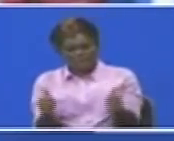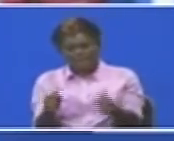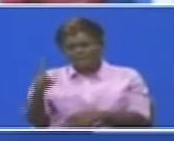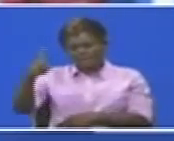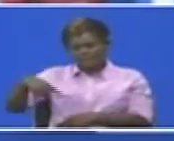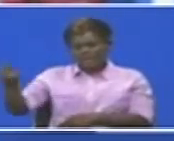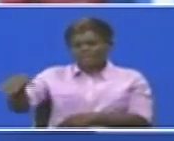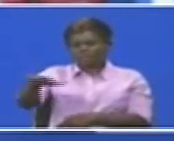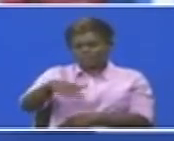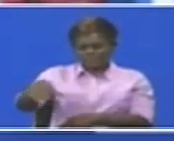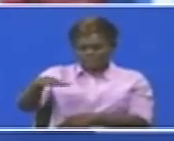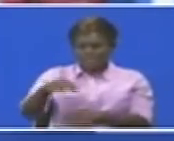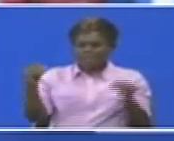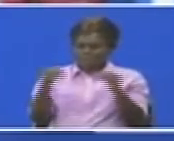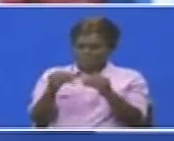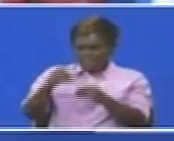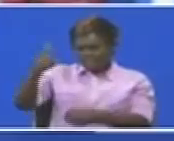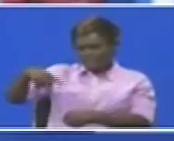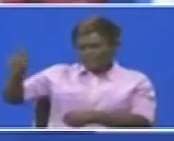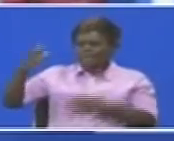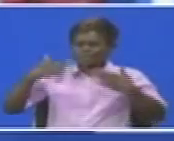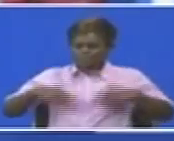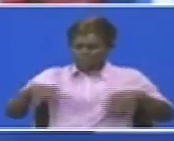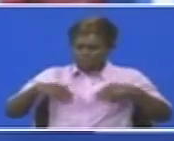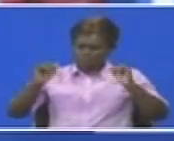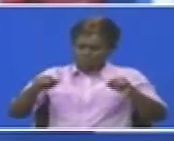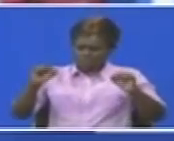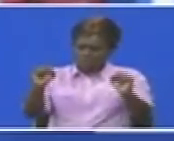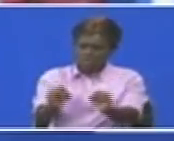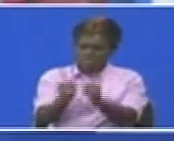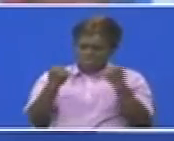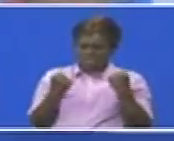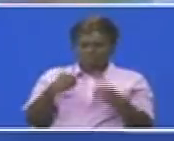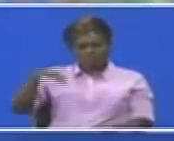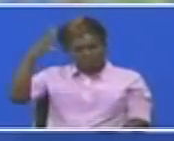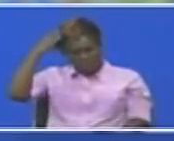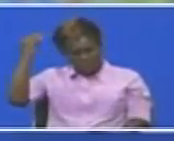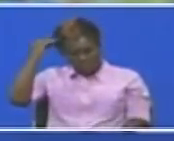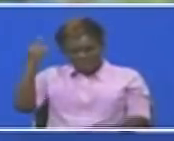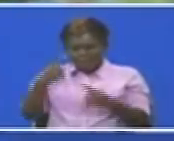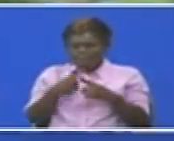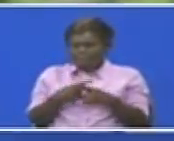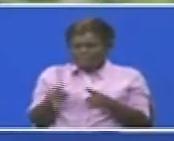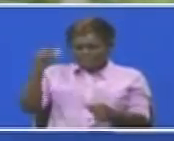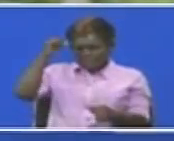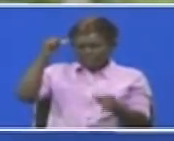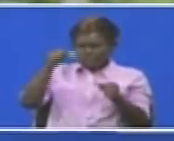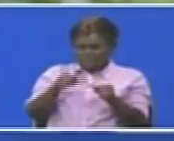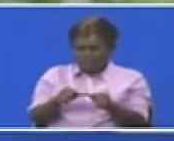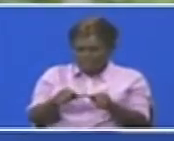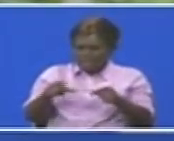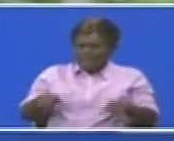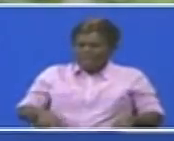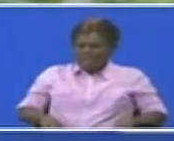places, being led by the right people, you can stay safe in Mogadishu. For ordinary Somalis, life